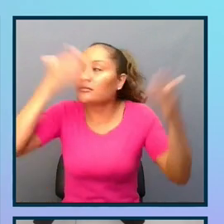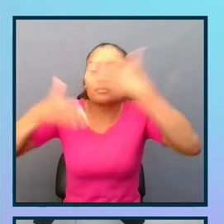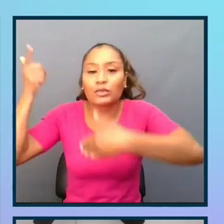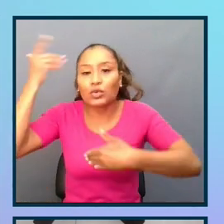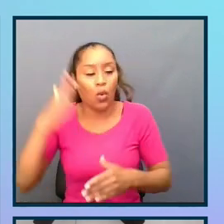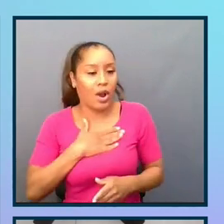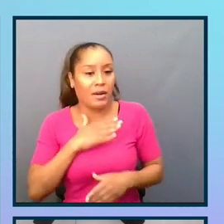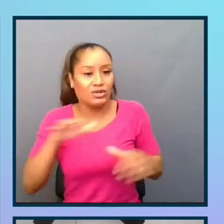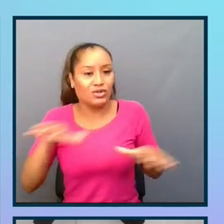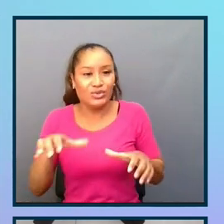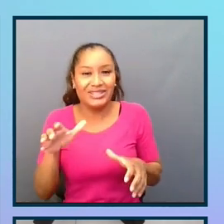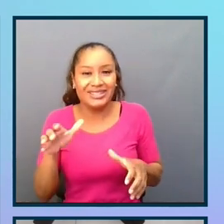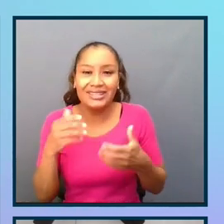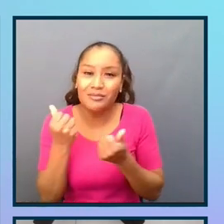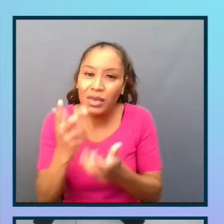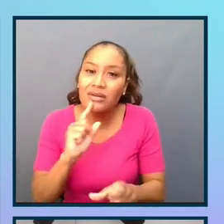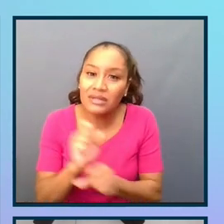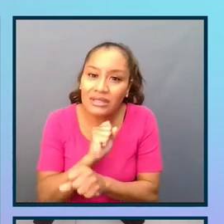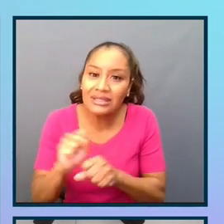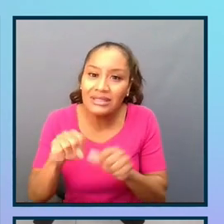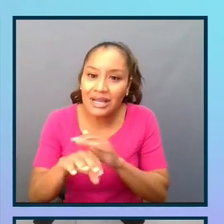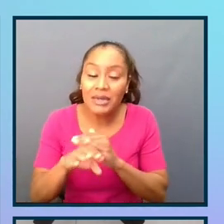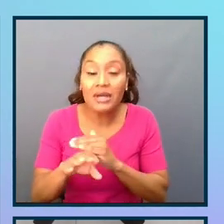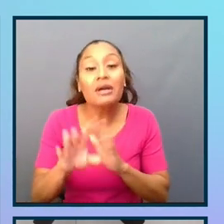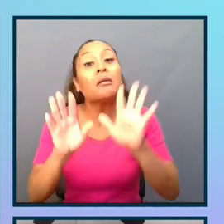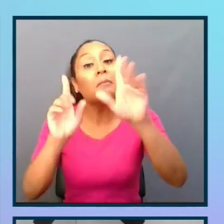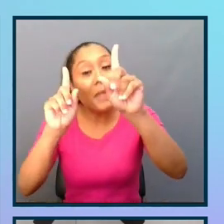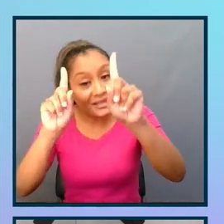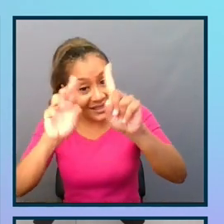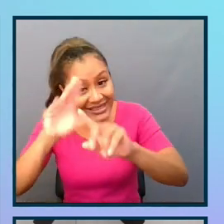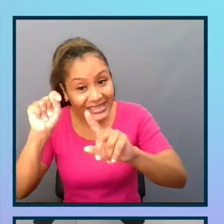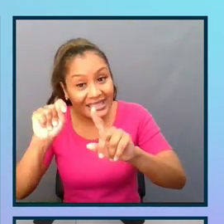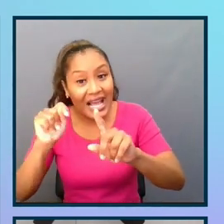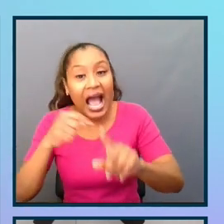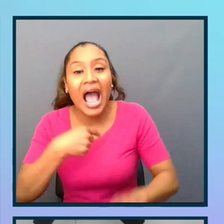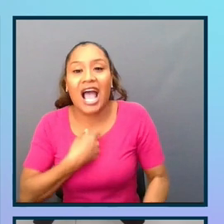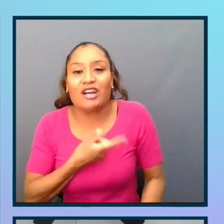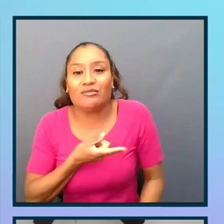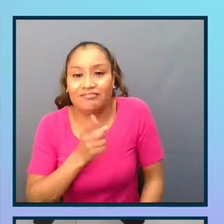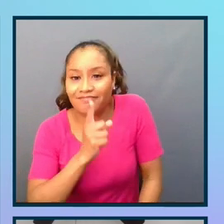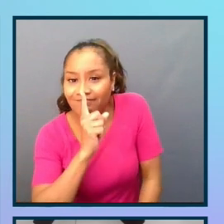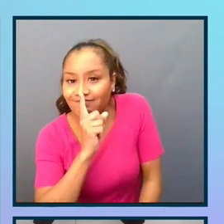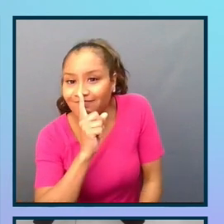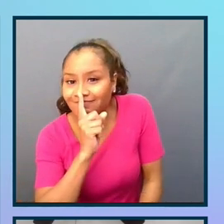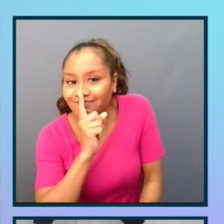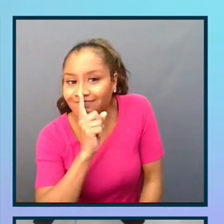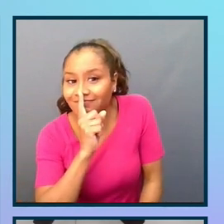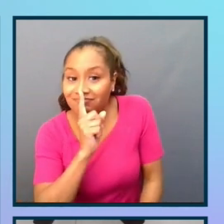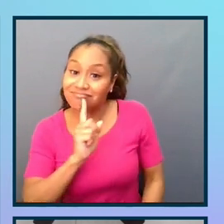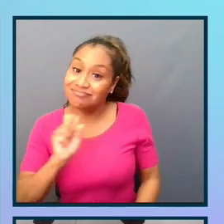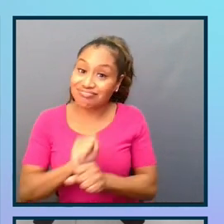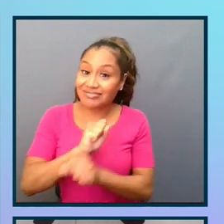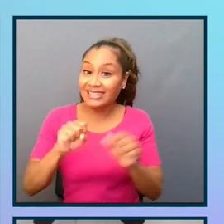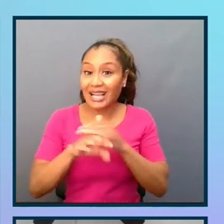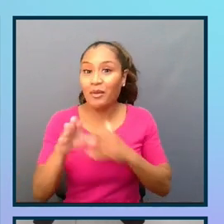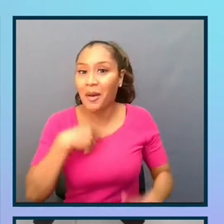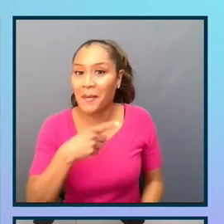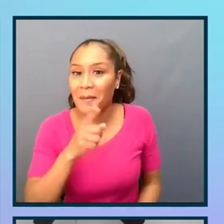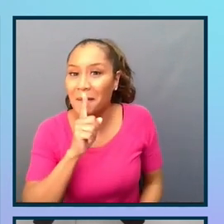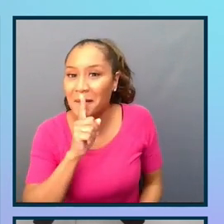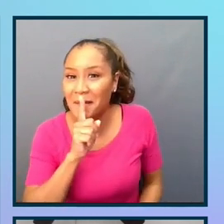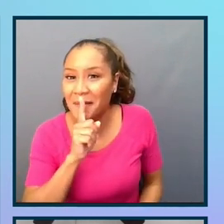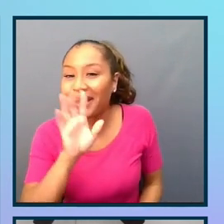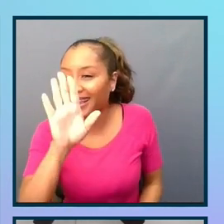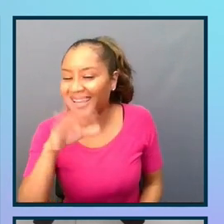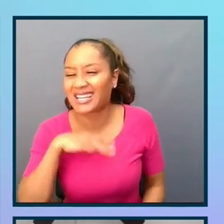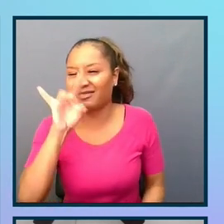accessible. In all fairness though, we did not tell anyone that our components were accessible. Let me just read you a small